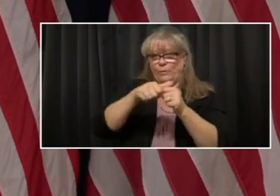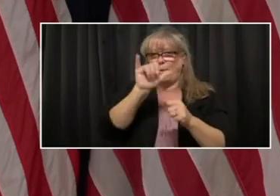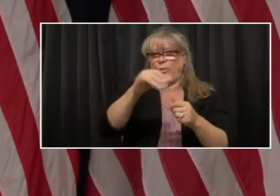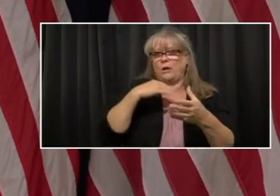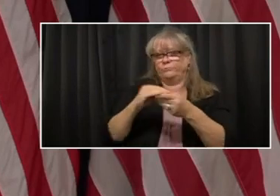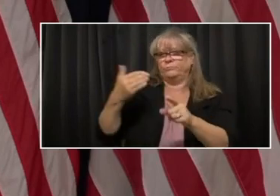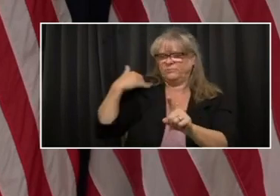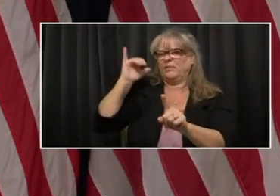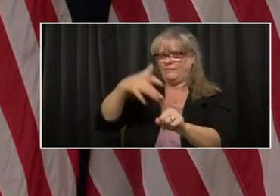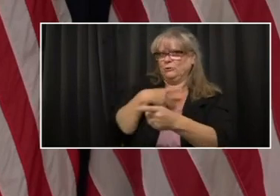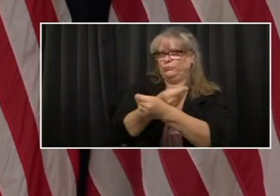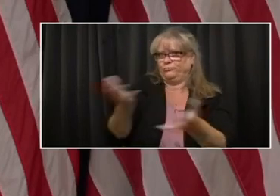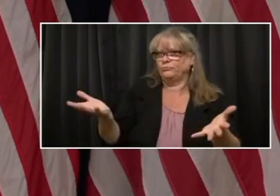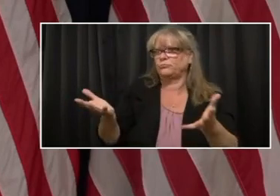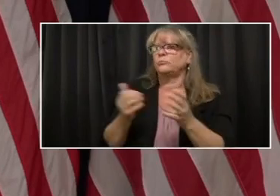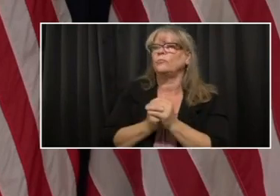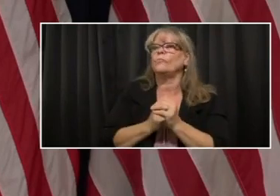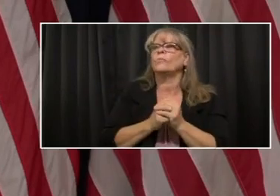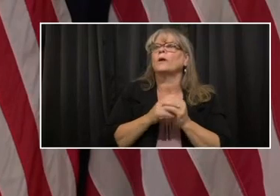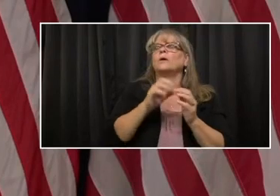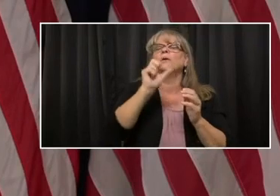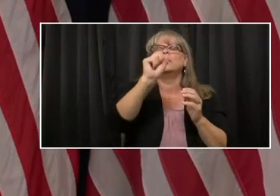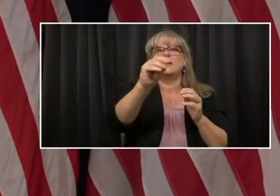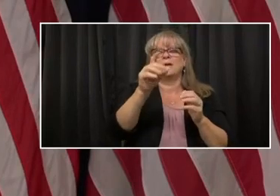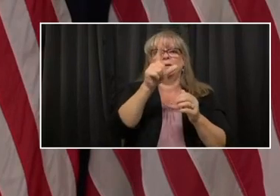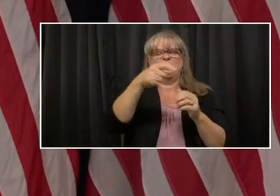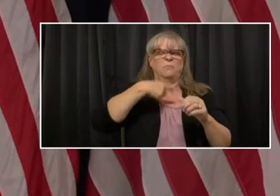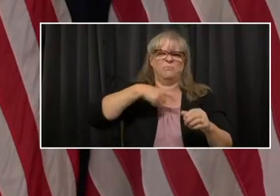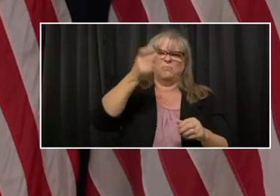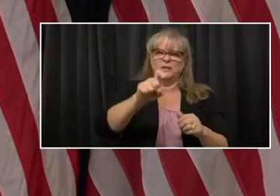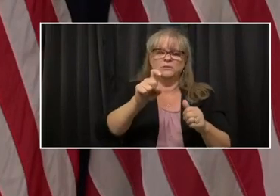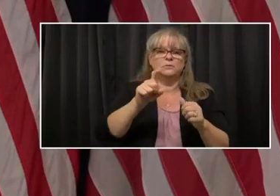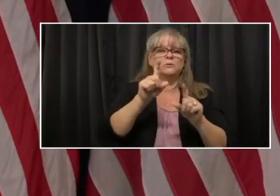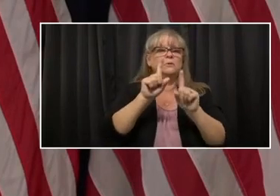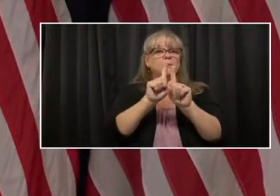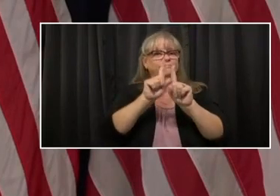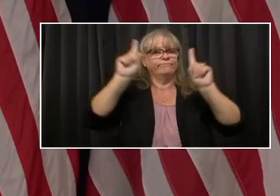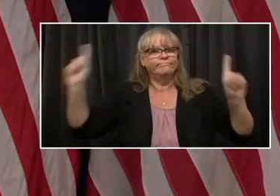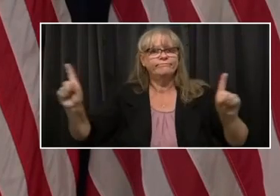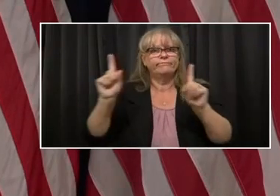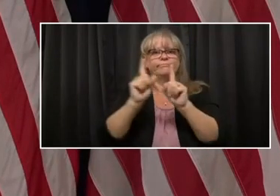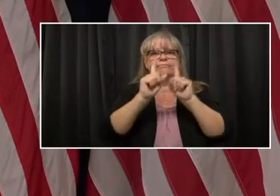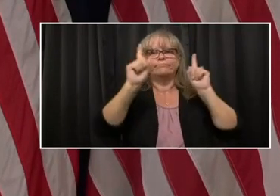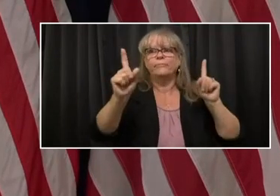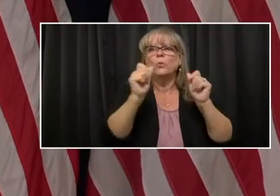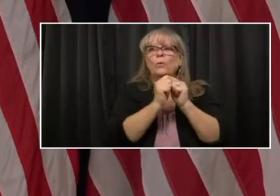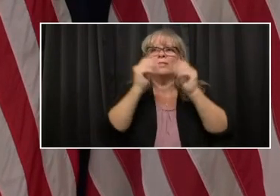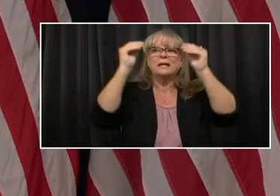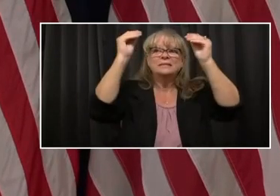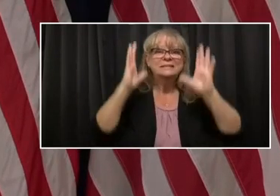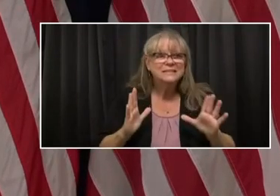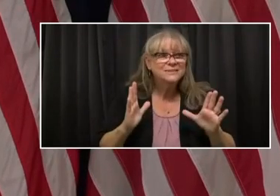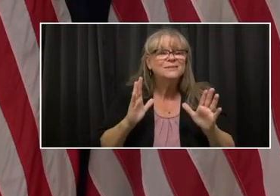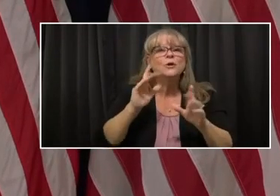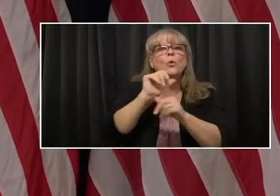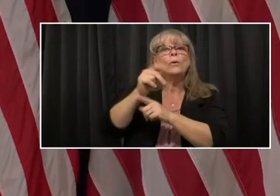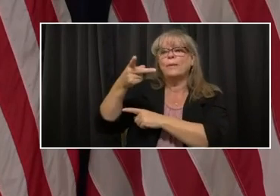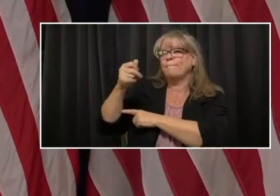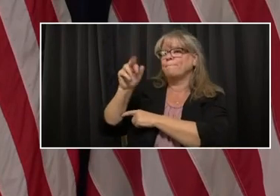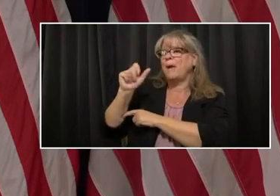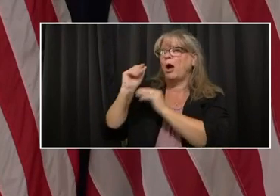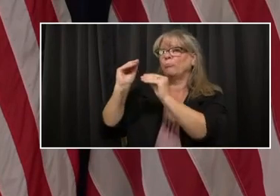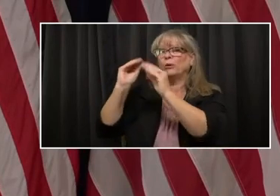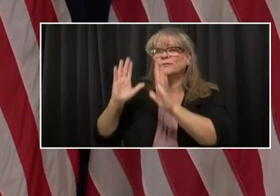we had a socially distanced meeting with educators, with paraprofessionals, with the union president, the school principal, superintendent Dr.